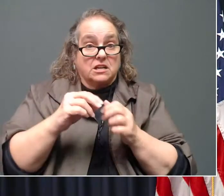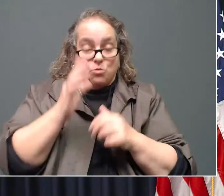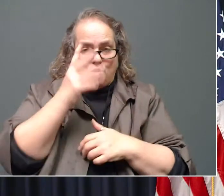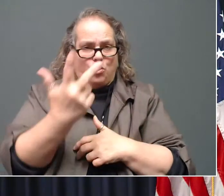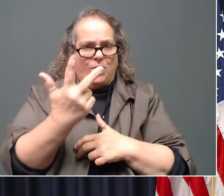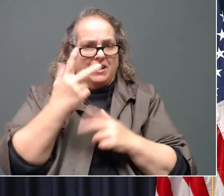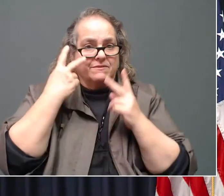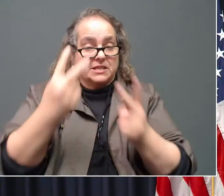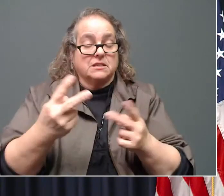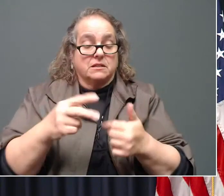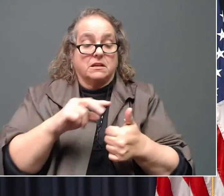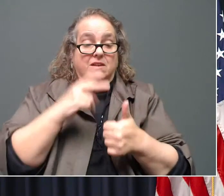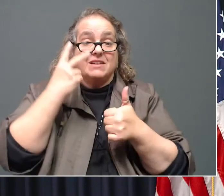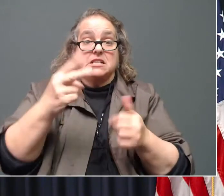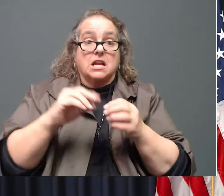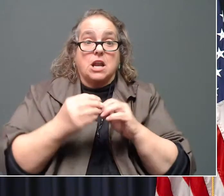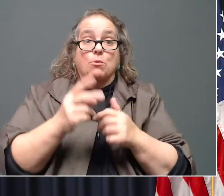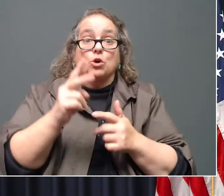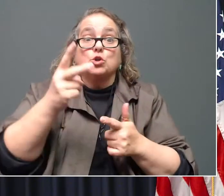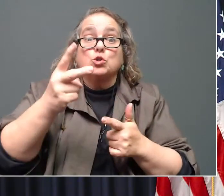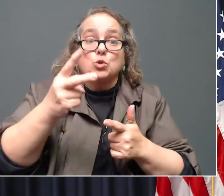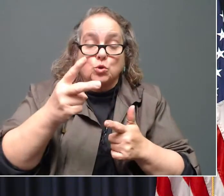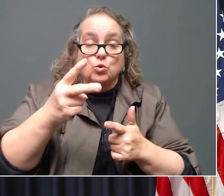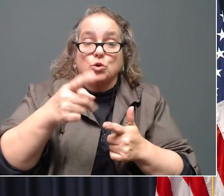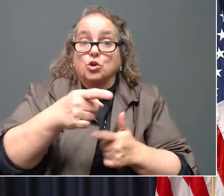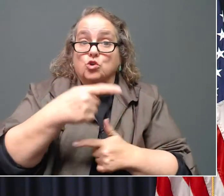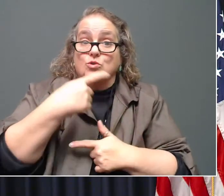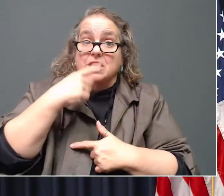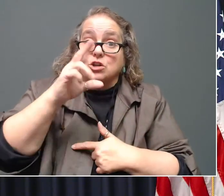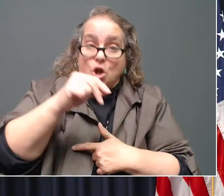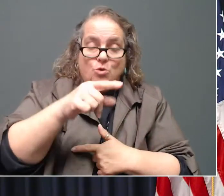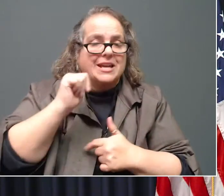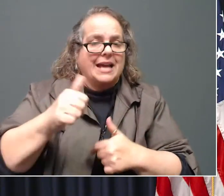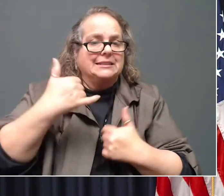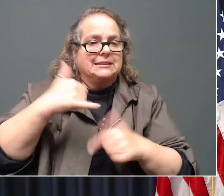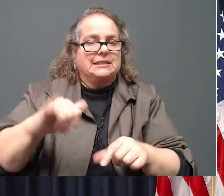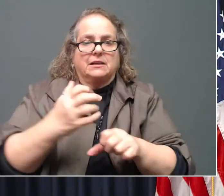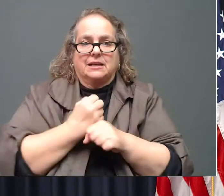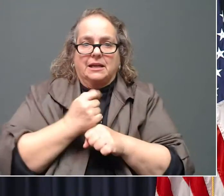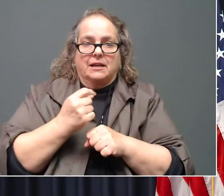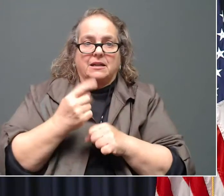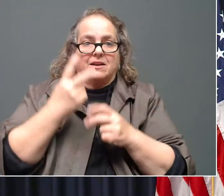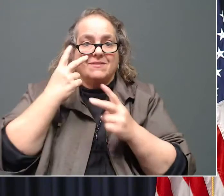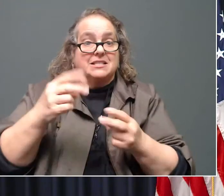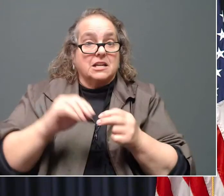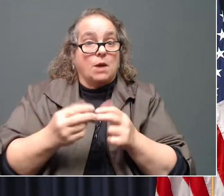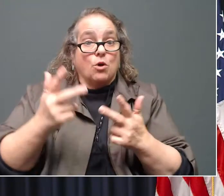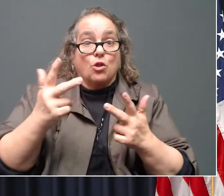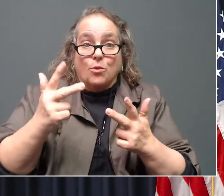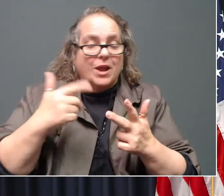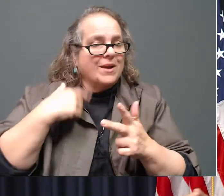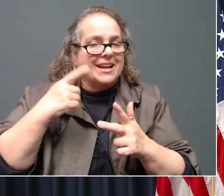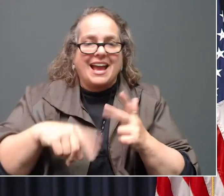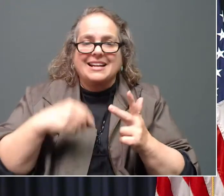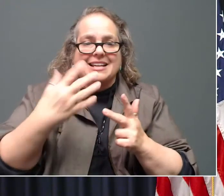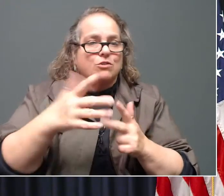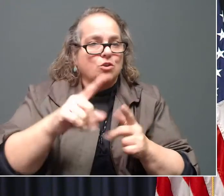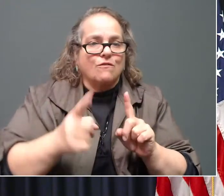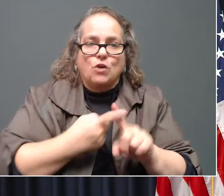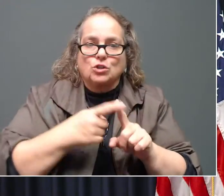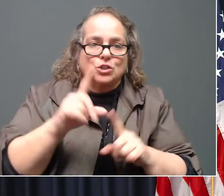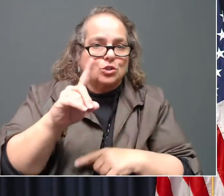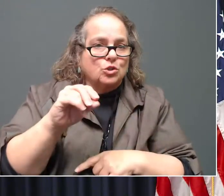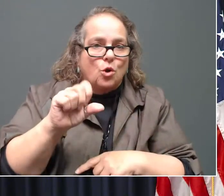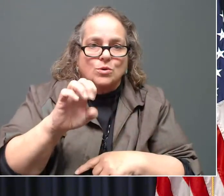visit number 1 can still sign up and get both doses. Now on visit number 3, we're not going to be able to give someone their first dose because we can't